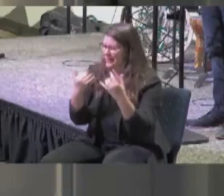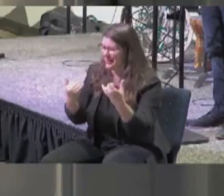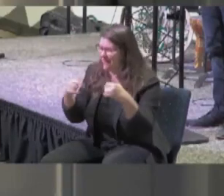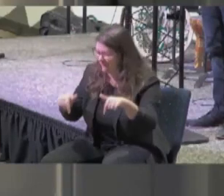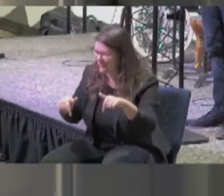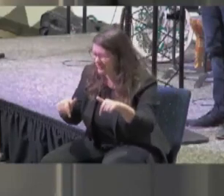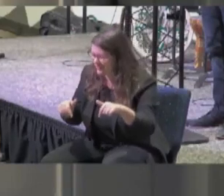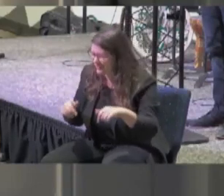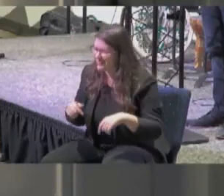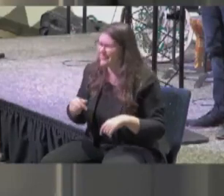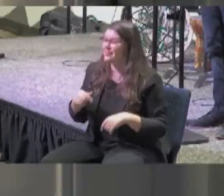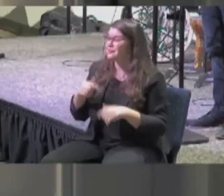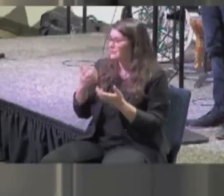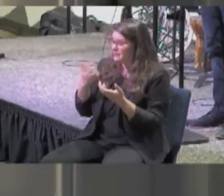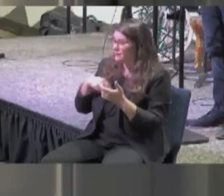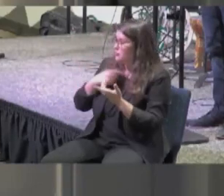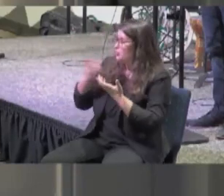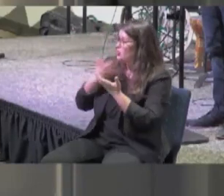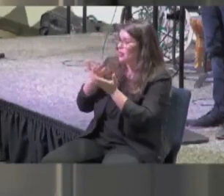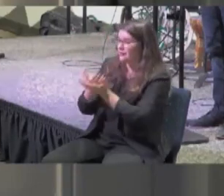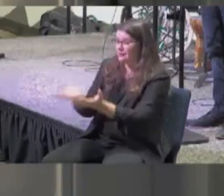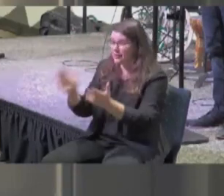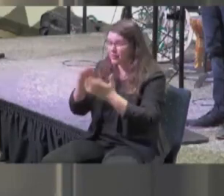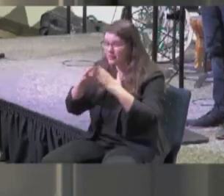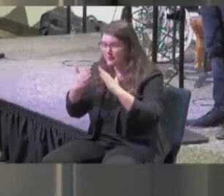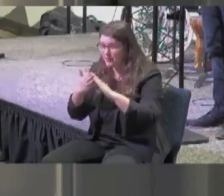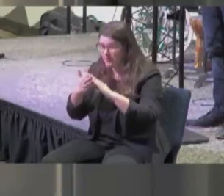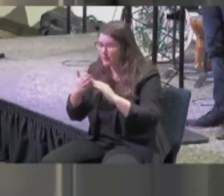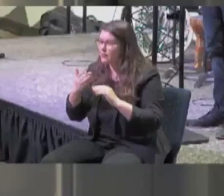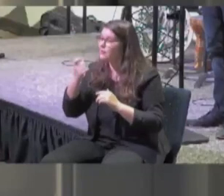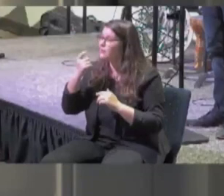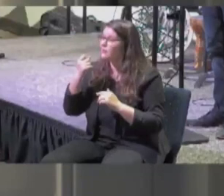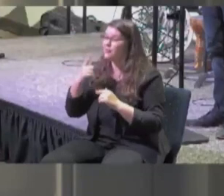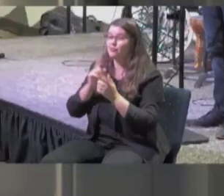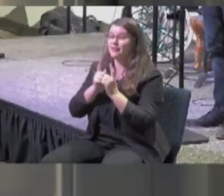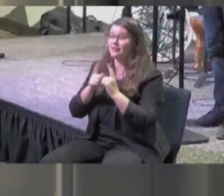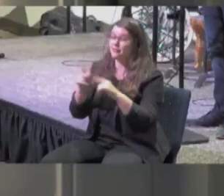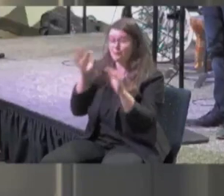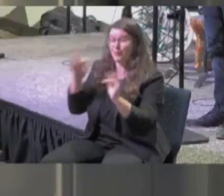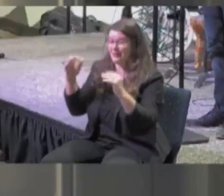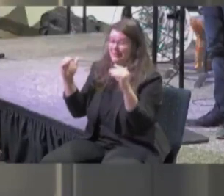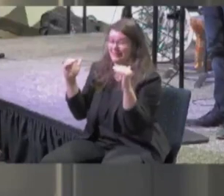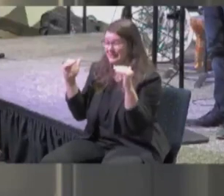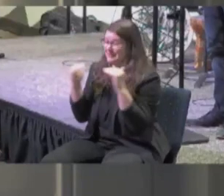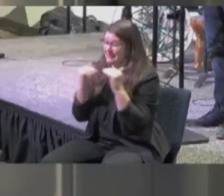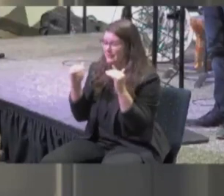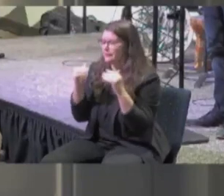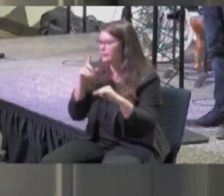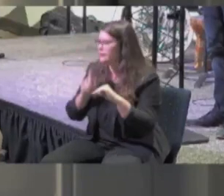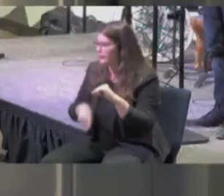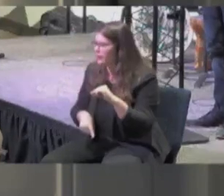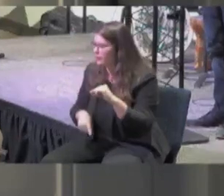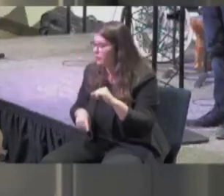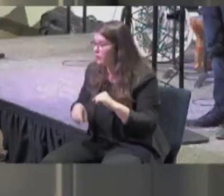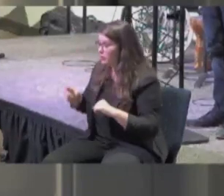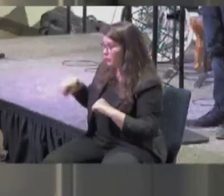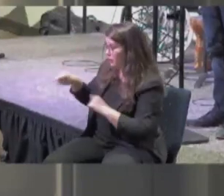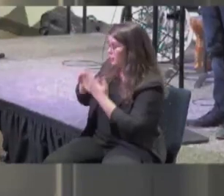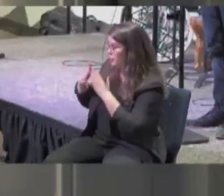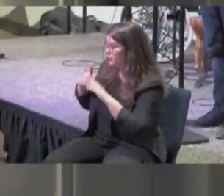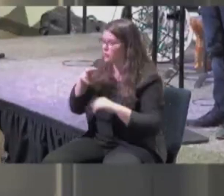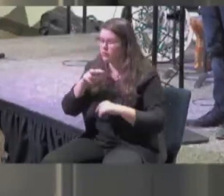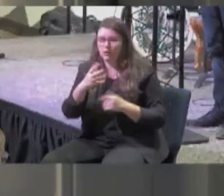and imperfect task. And they, as our primary commissioner and constituency, do expect us to provide